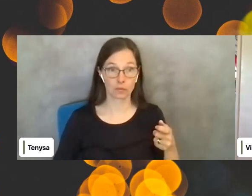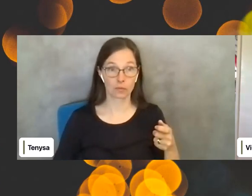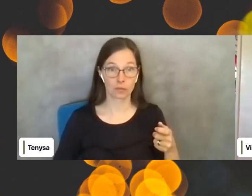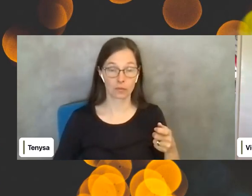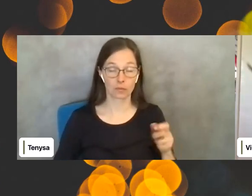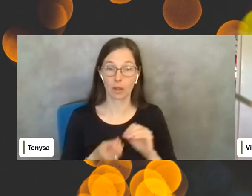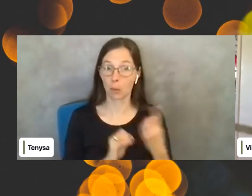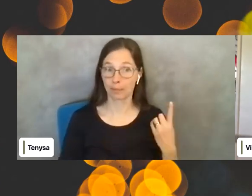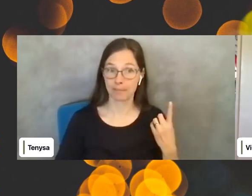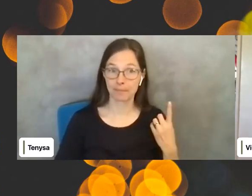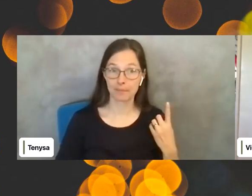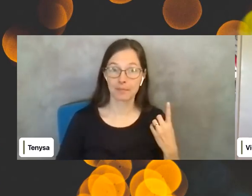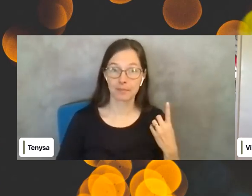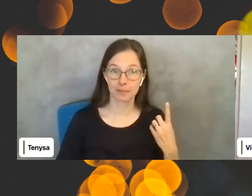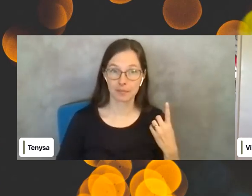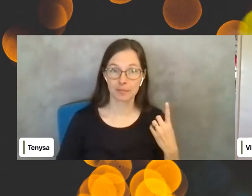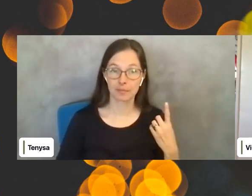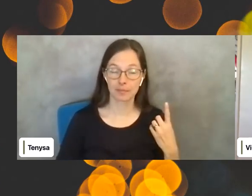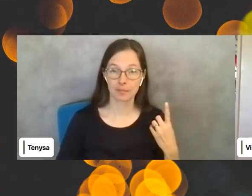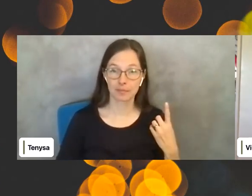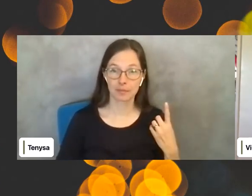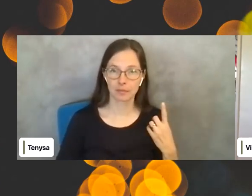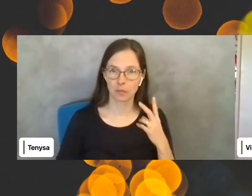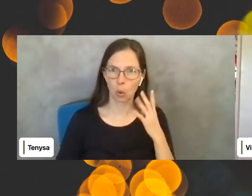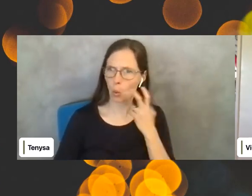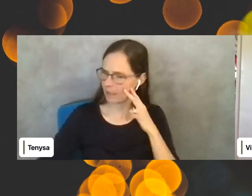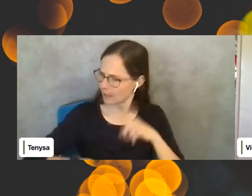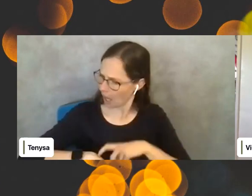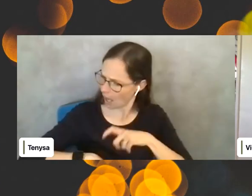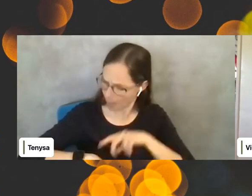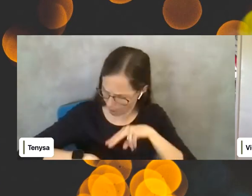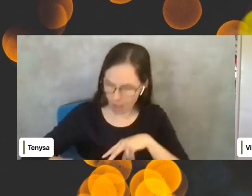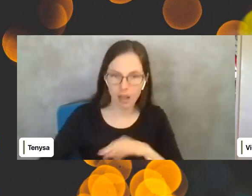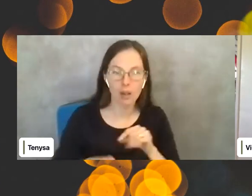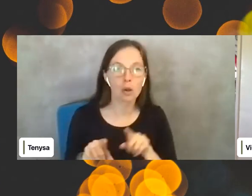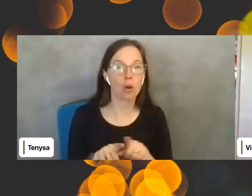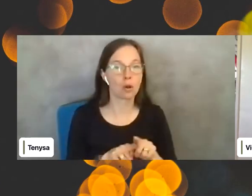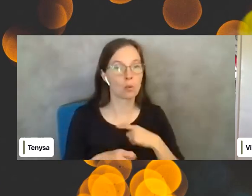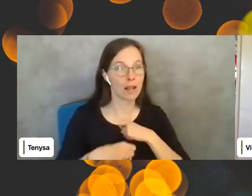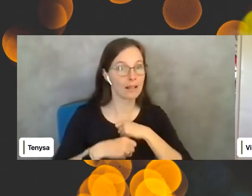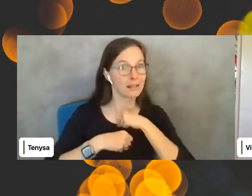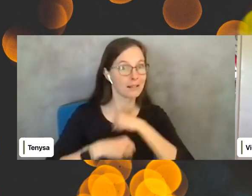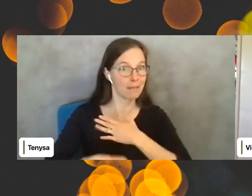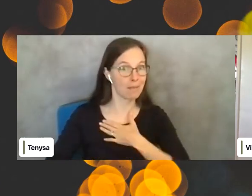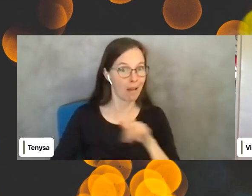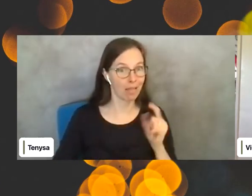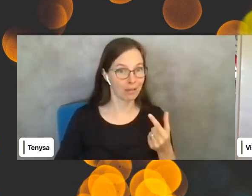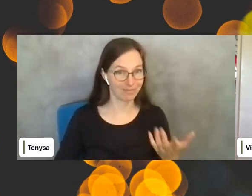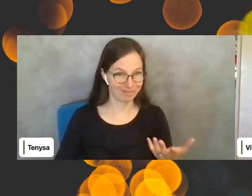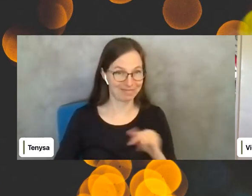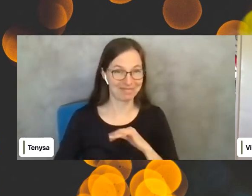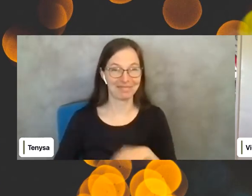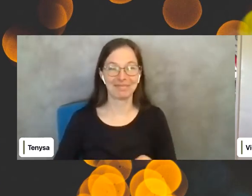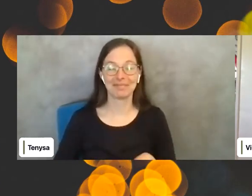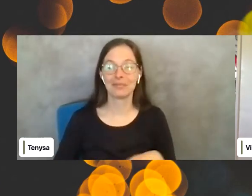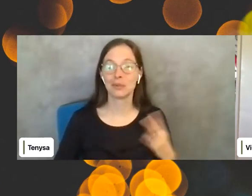Parry number 1, look at the time. And I also saved my leg. And